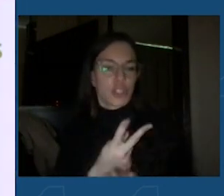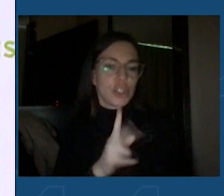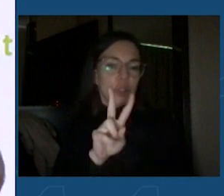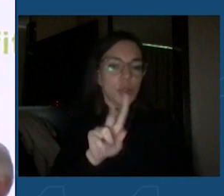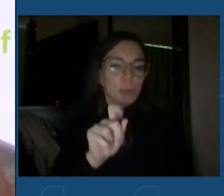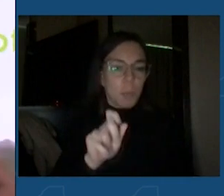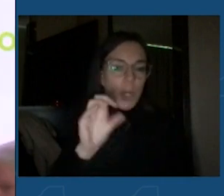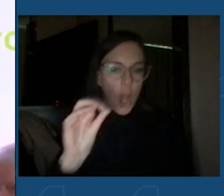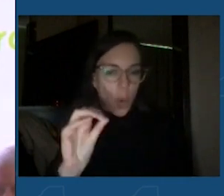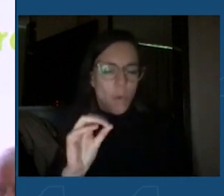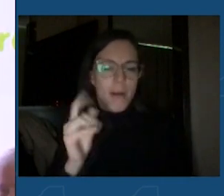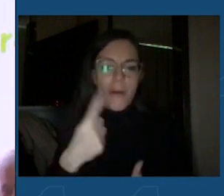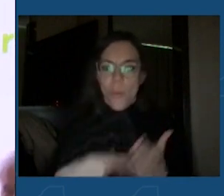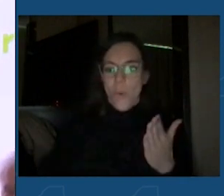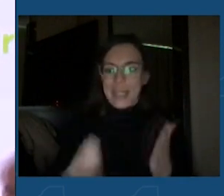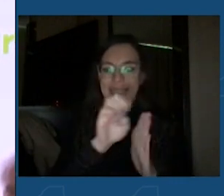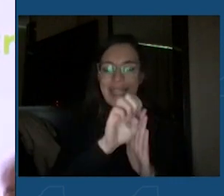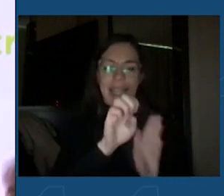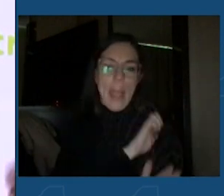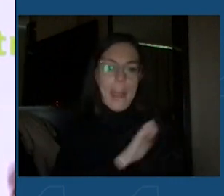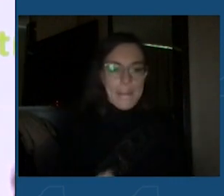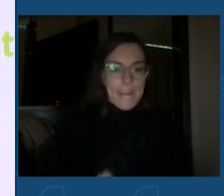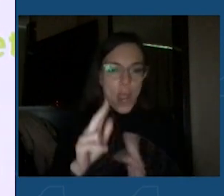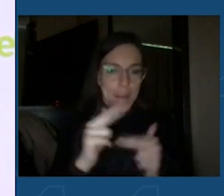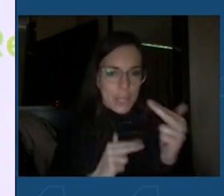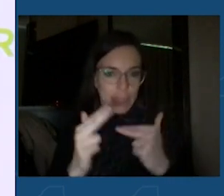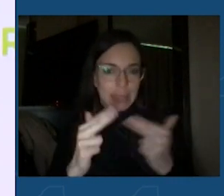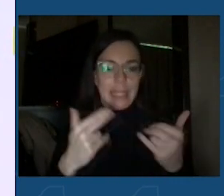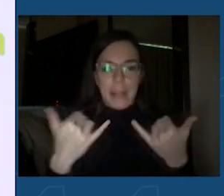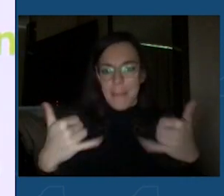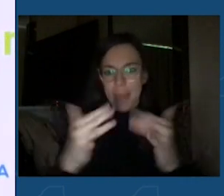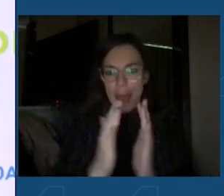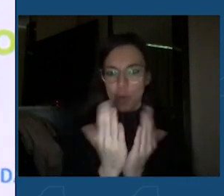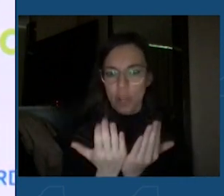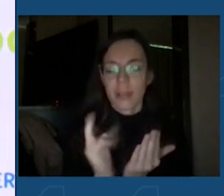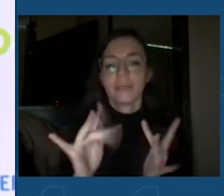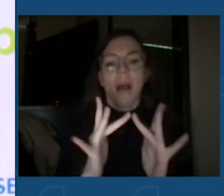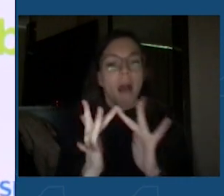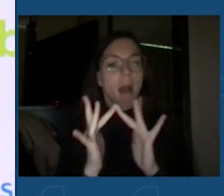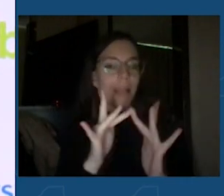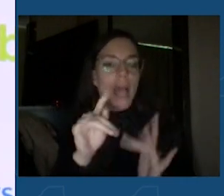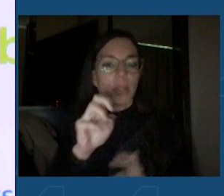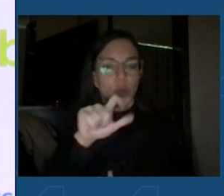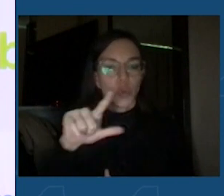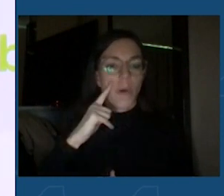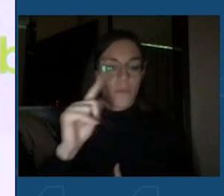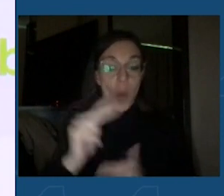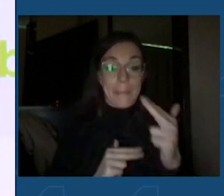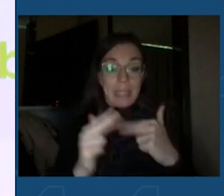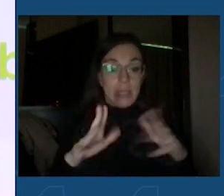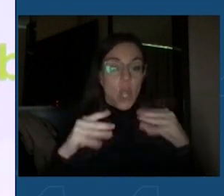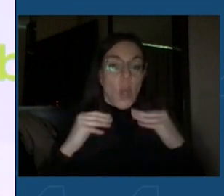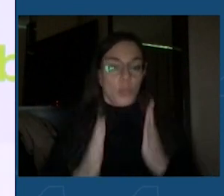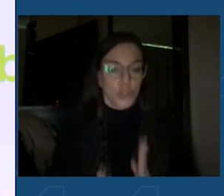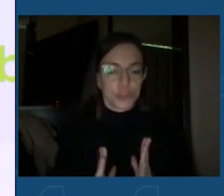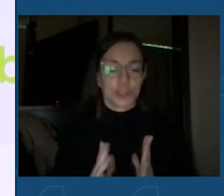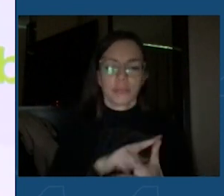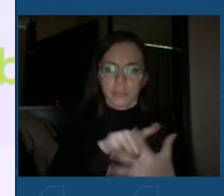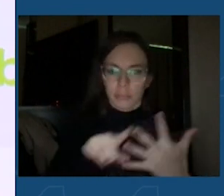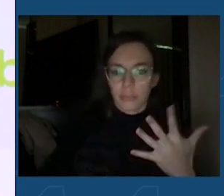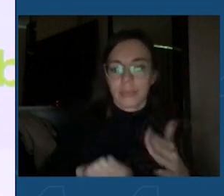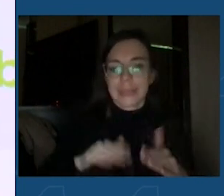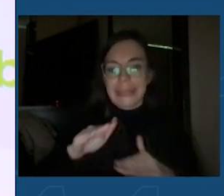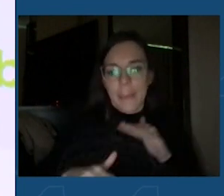Empire Building Playbook? It is an online tool for building owners that outlines the step-by-step process